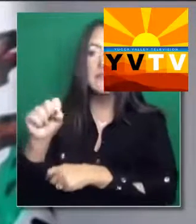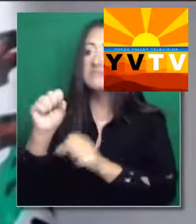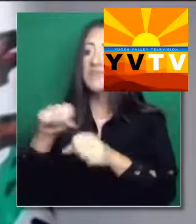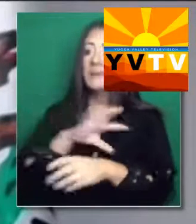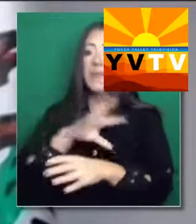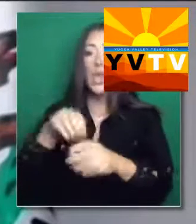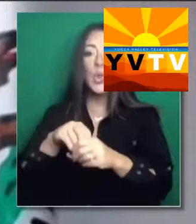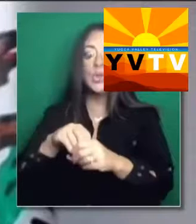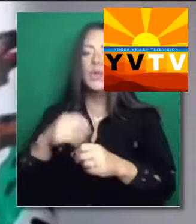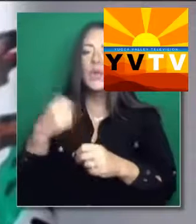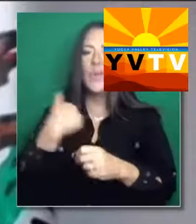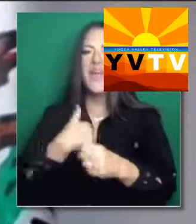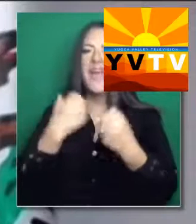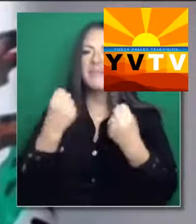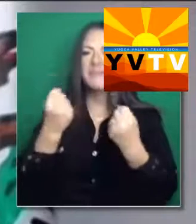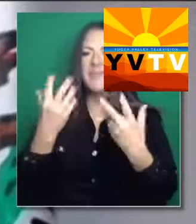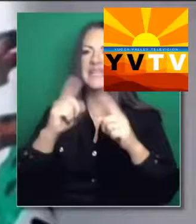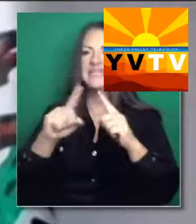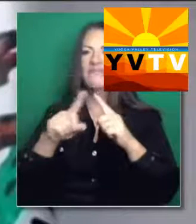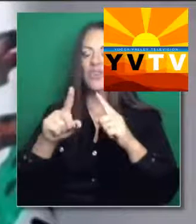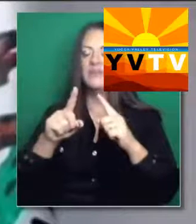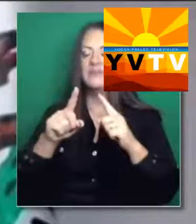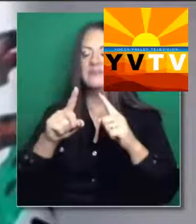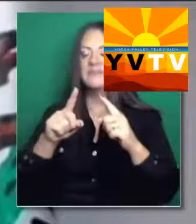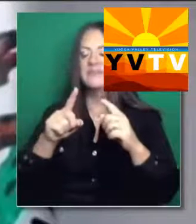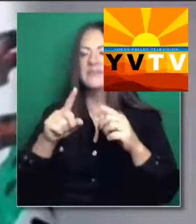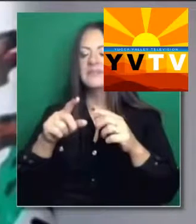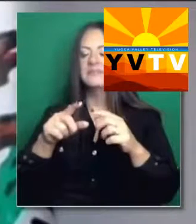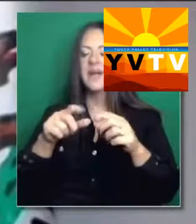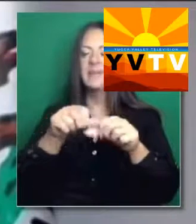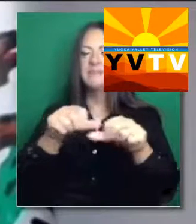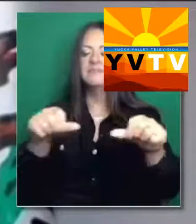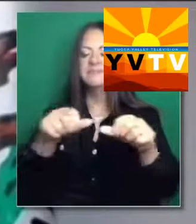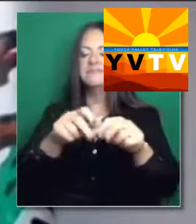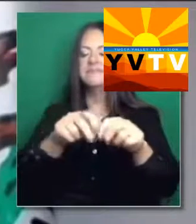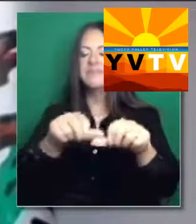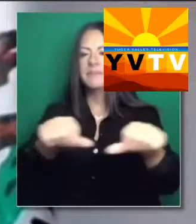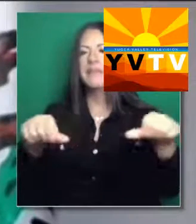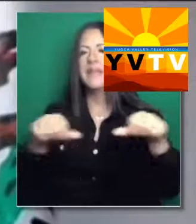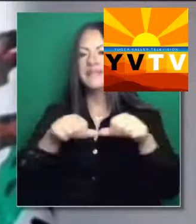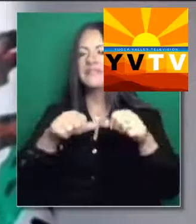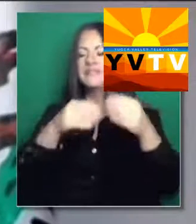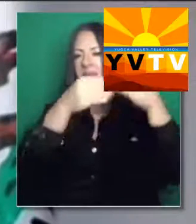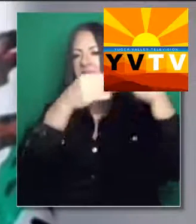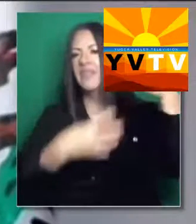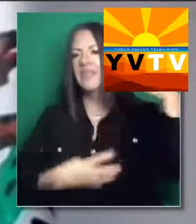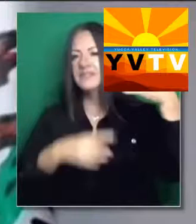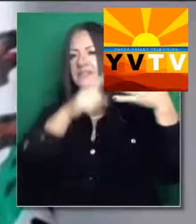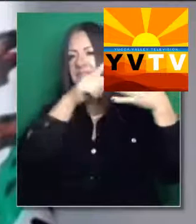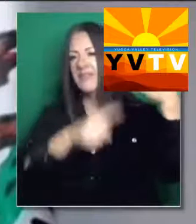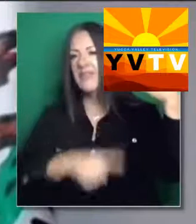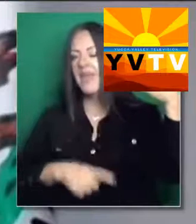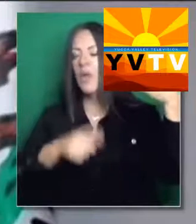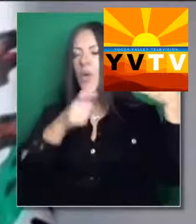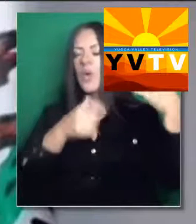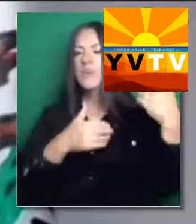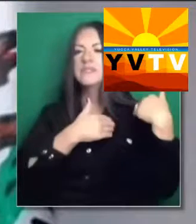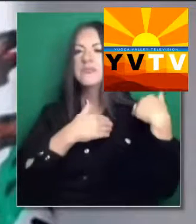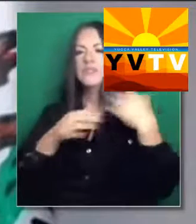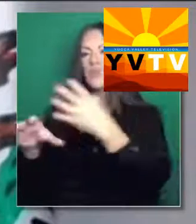that is part of the ongoing strategy, but absolutely the vaccine does not come from the federal government or one of